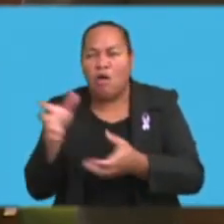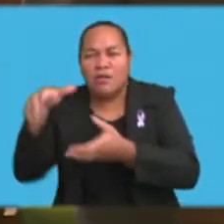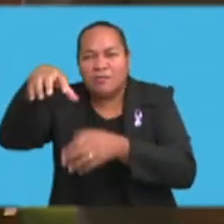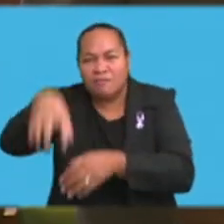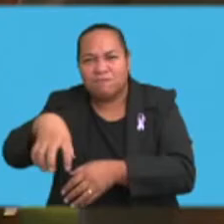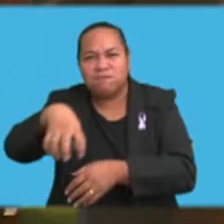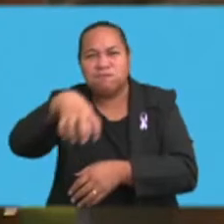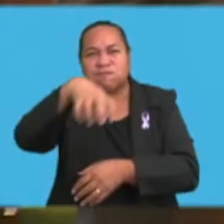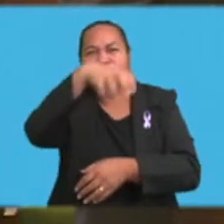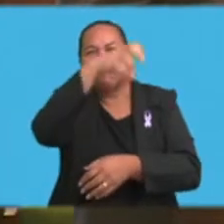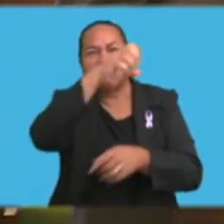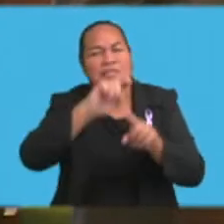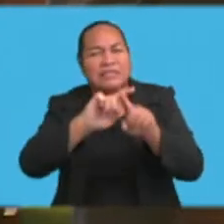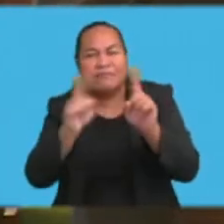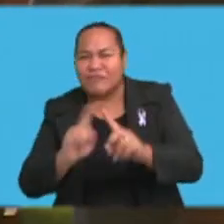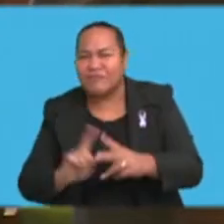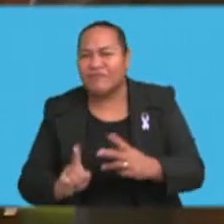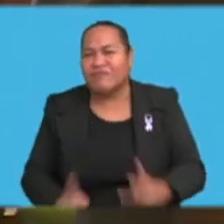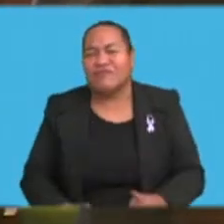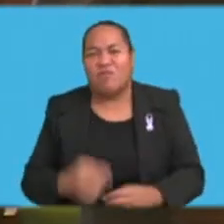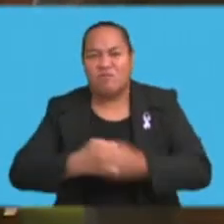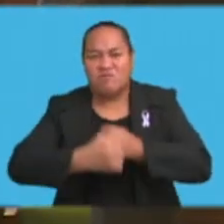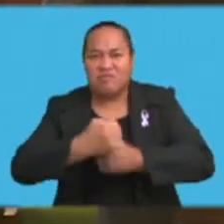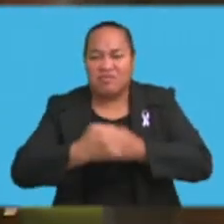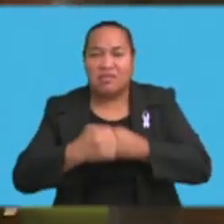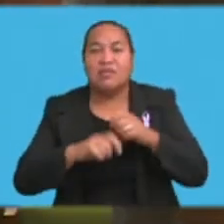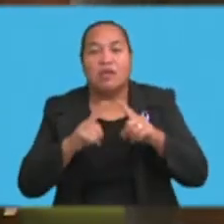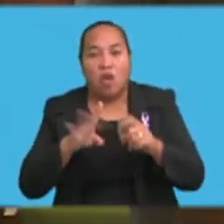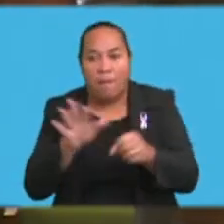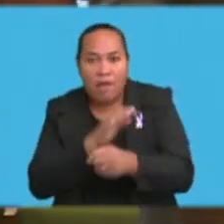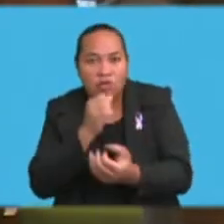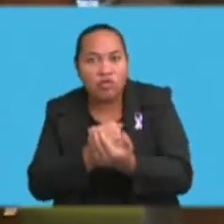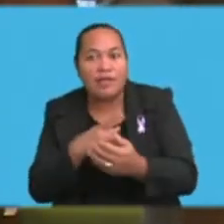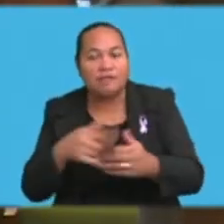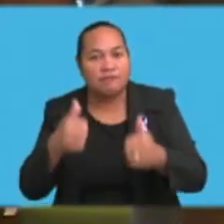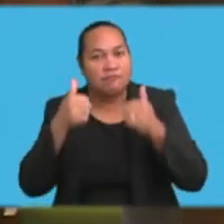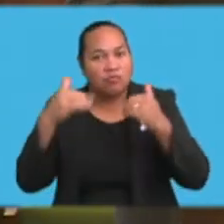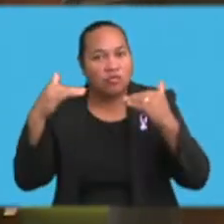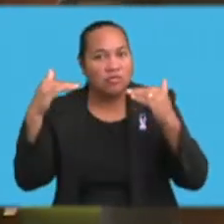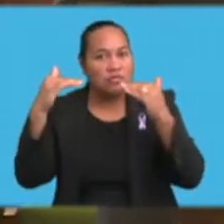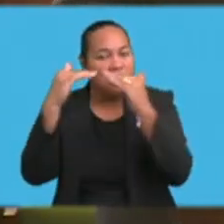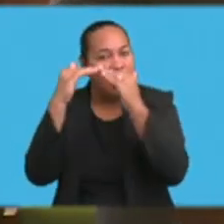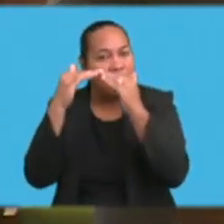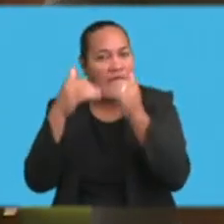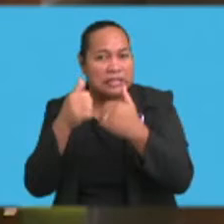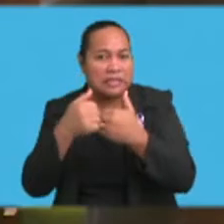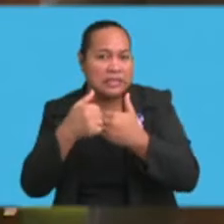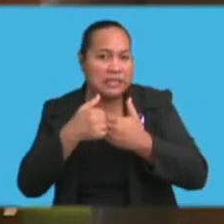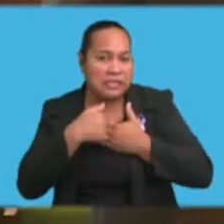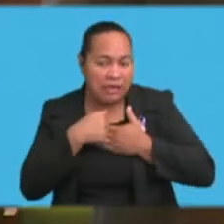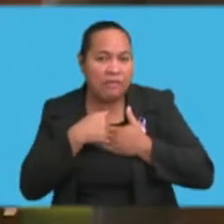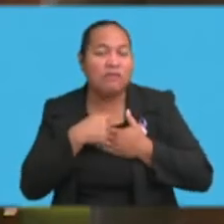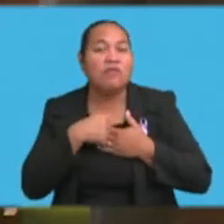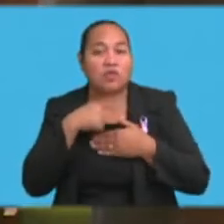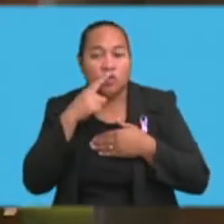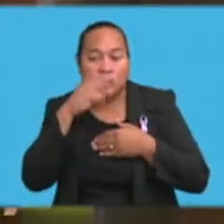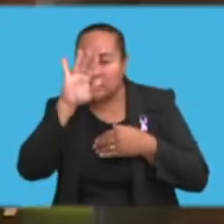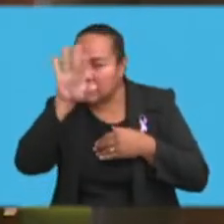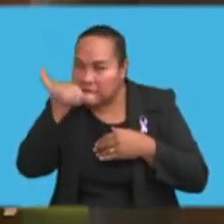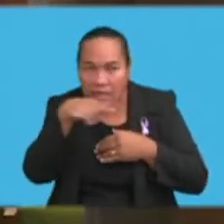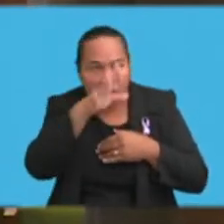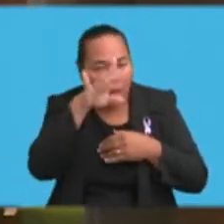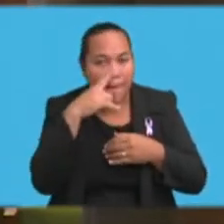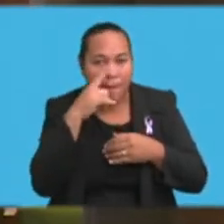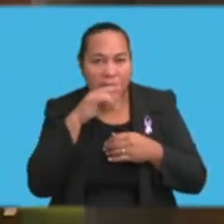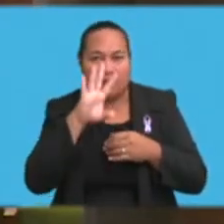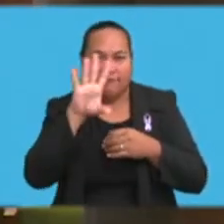equipment. Our officers go and inspect them to make sure that they are up to standard. And inspection of plants and machineries,